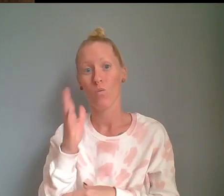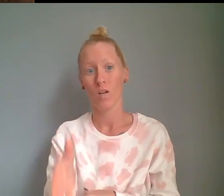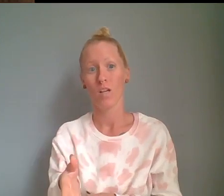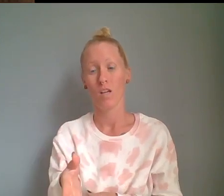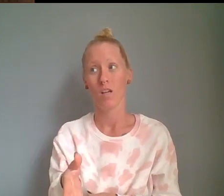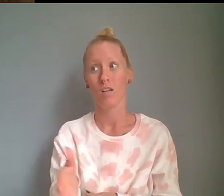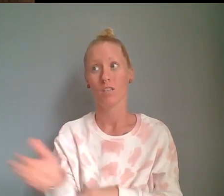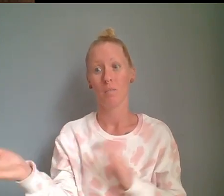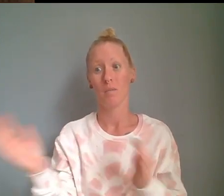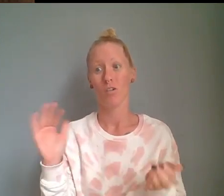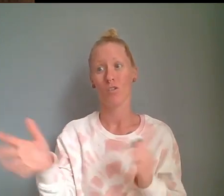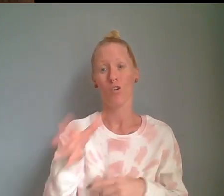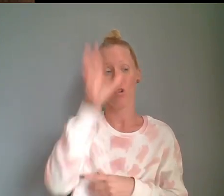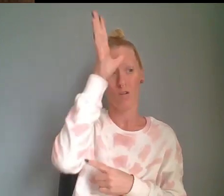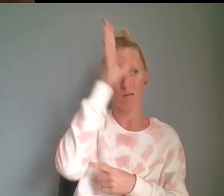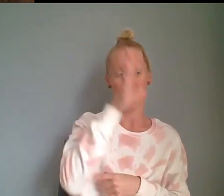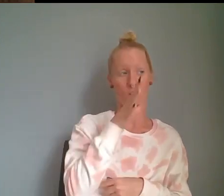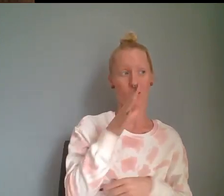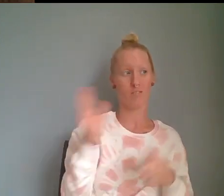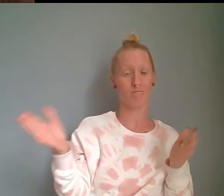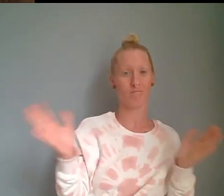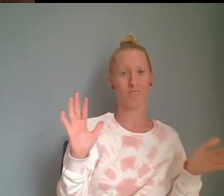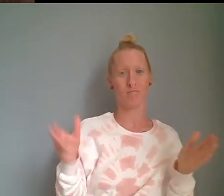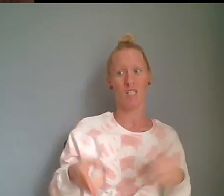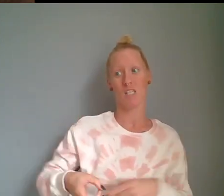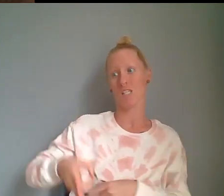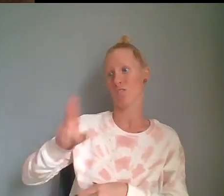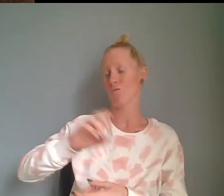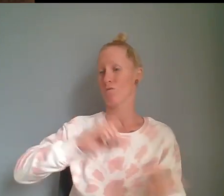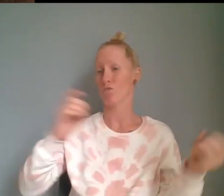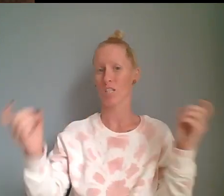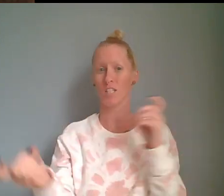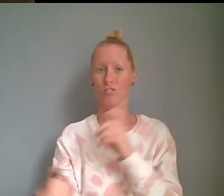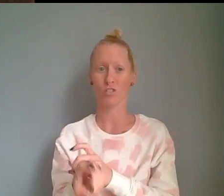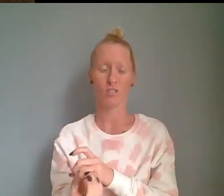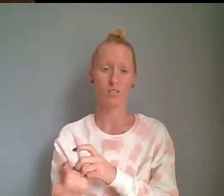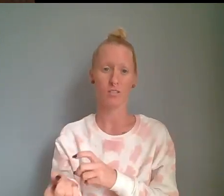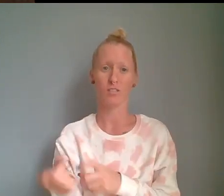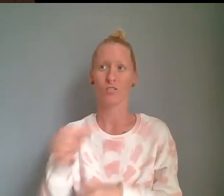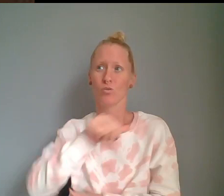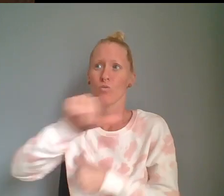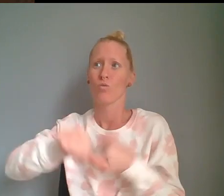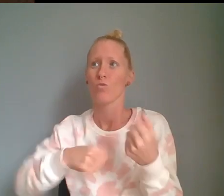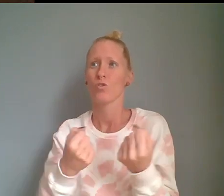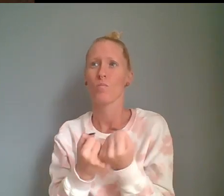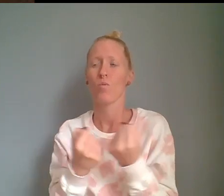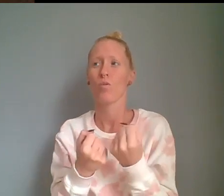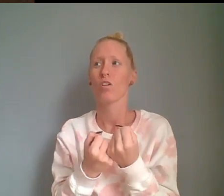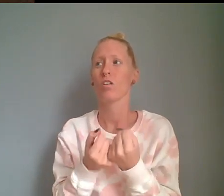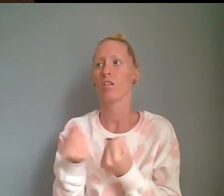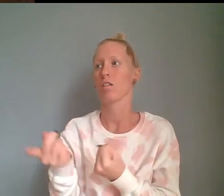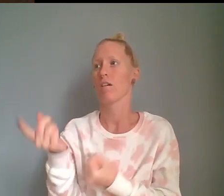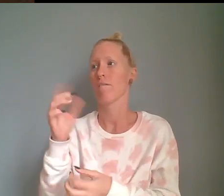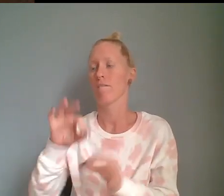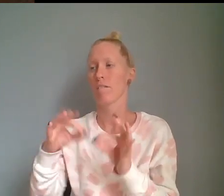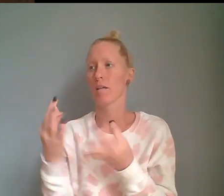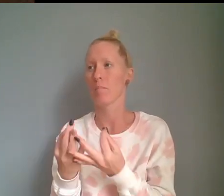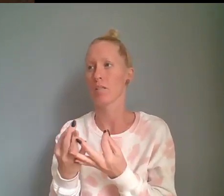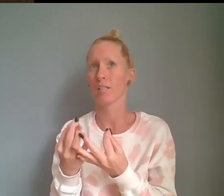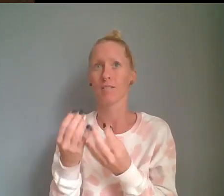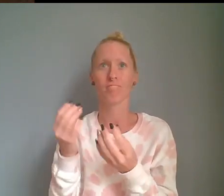your grandparents because of historical changes in the kinds of social support and family networks